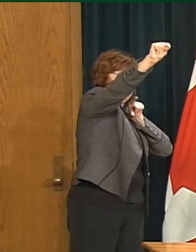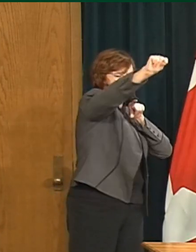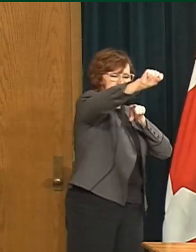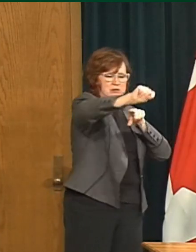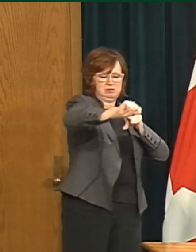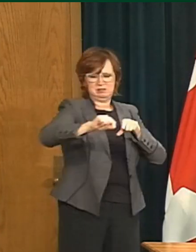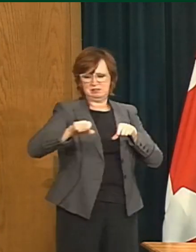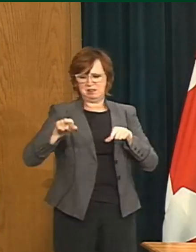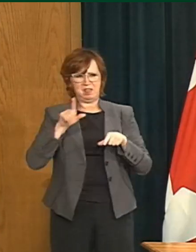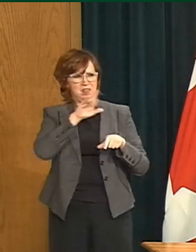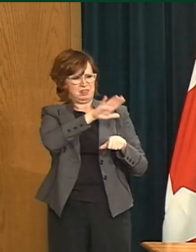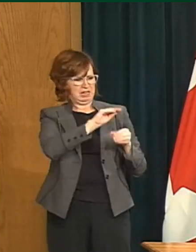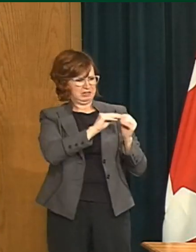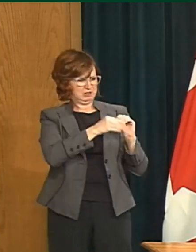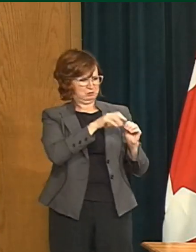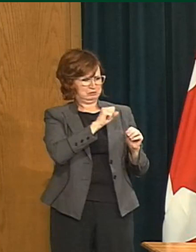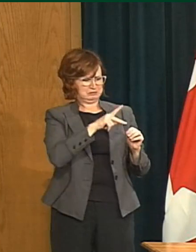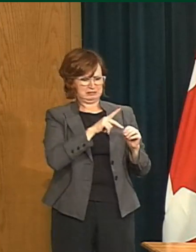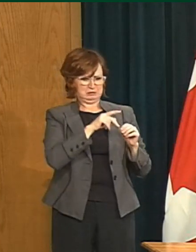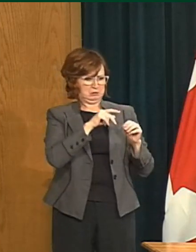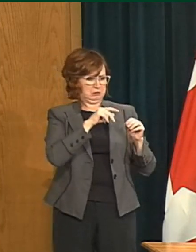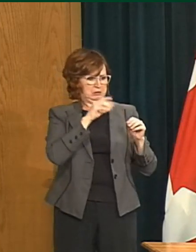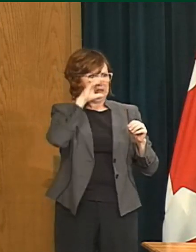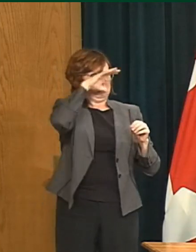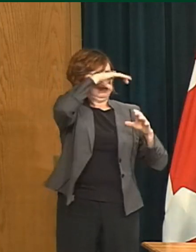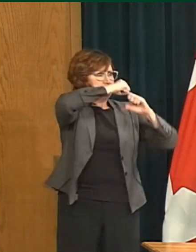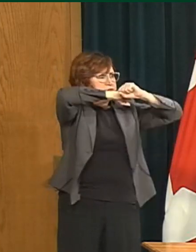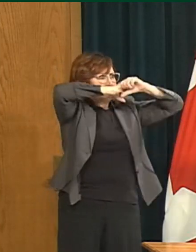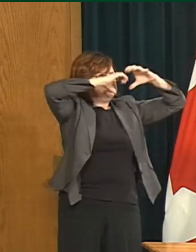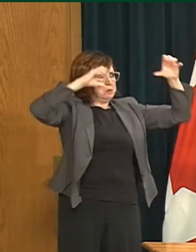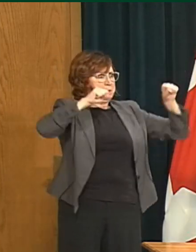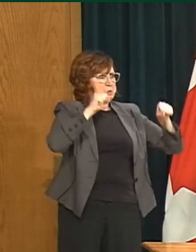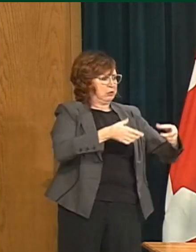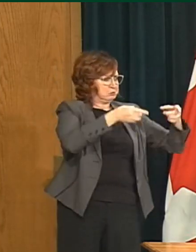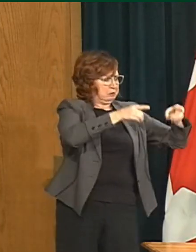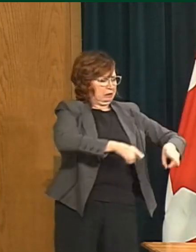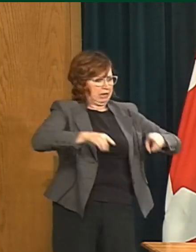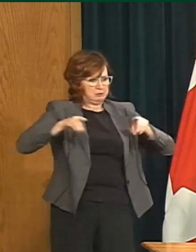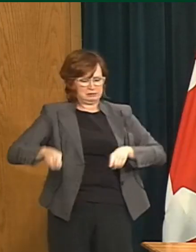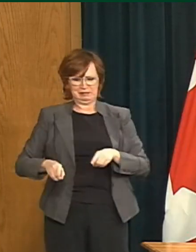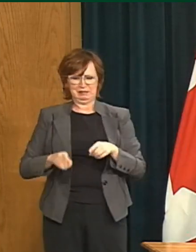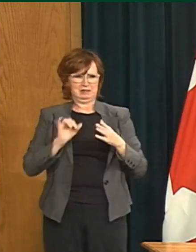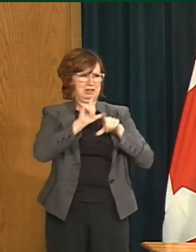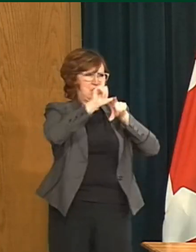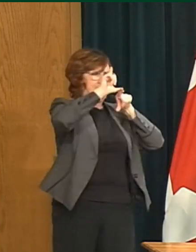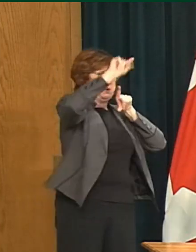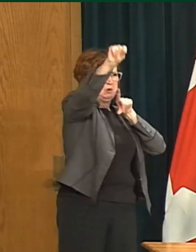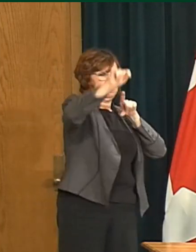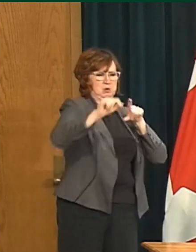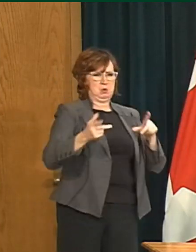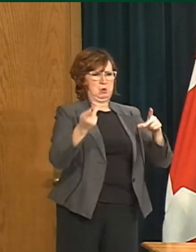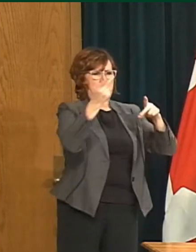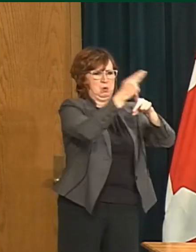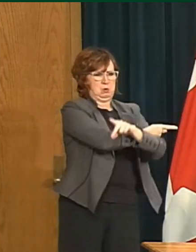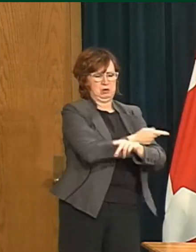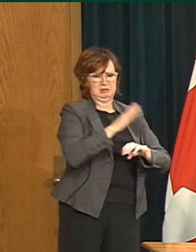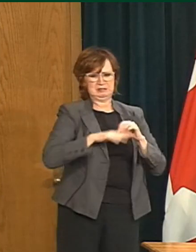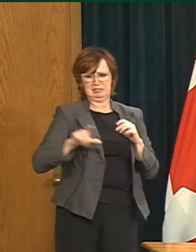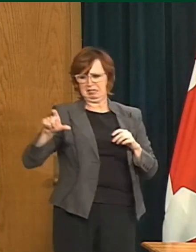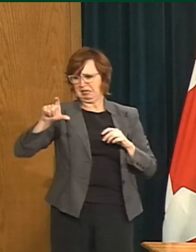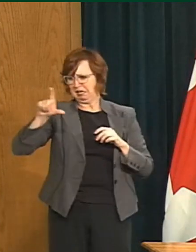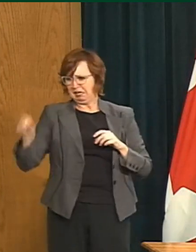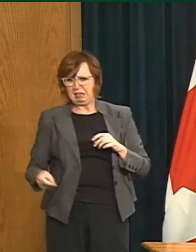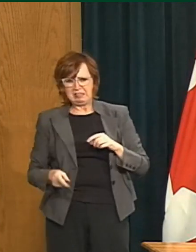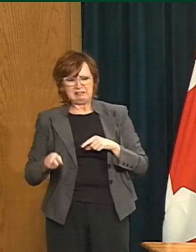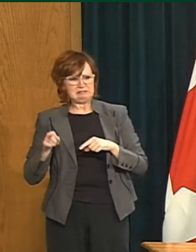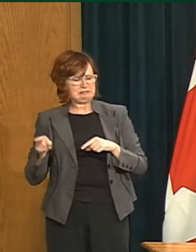in Italy, that would far exceed the rate in Ontario right now. Mr. Premier, what do you have to say to those people who are really anxious to see